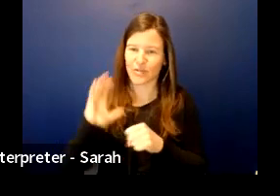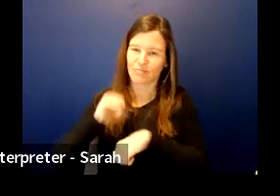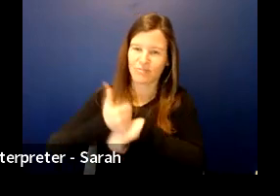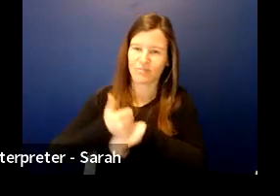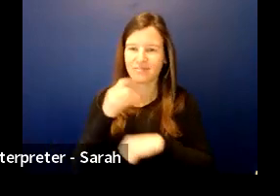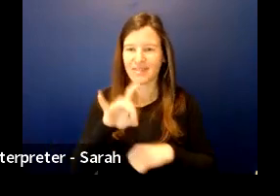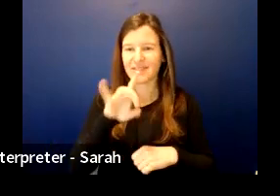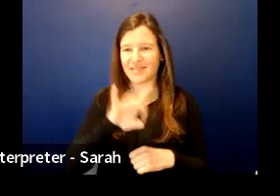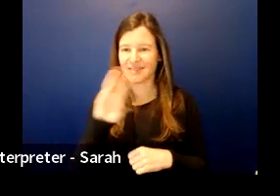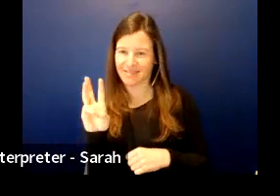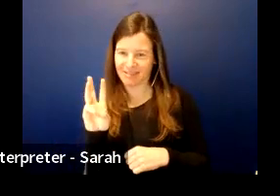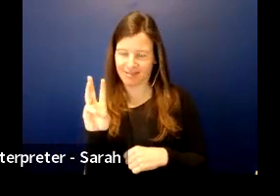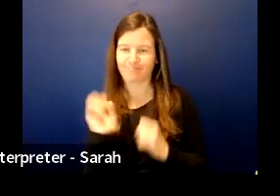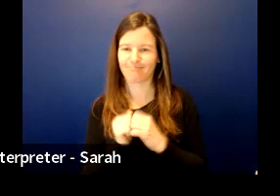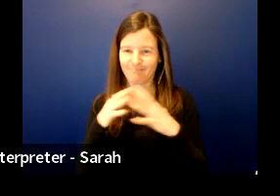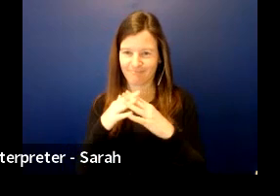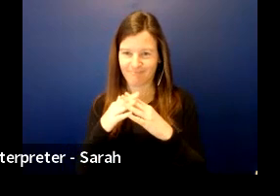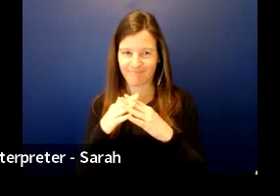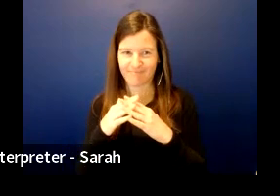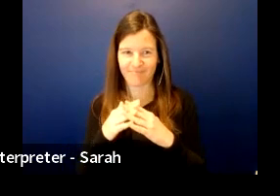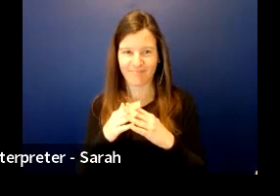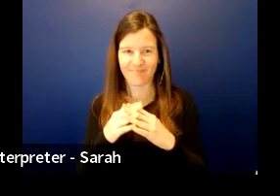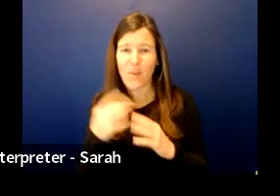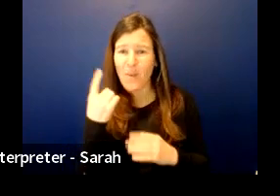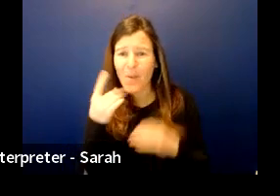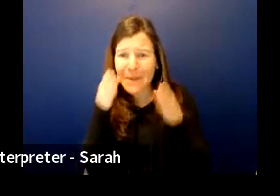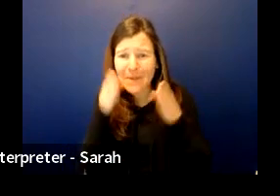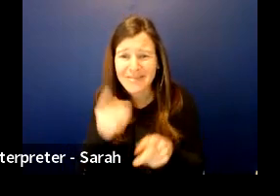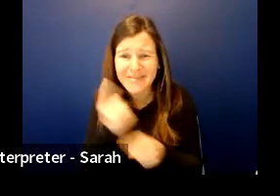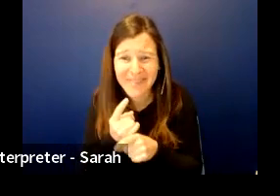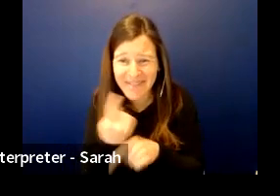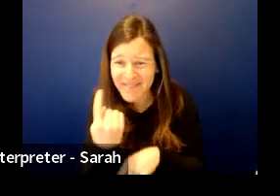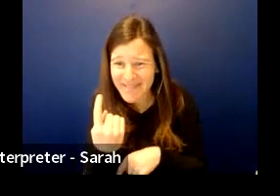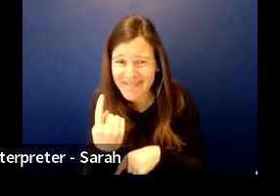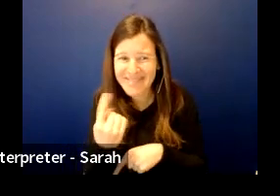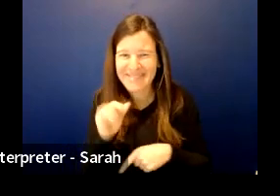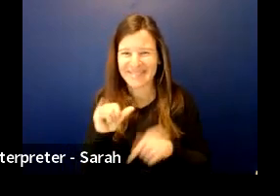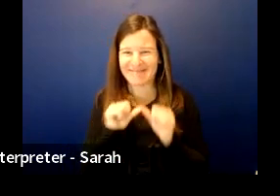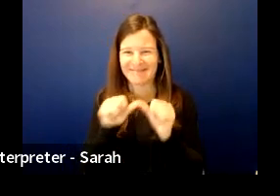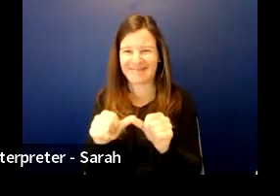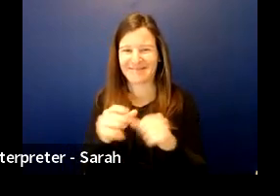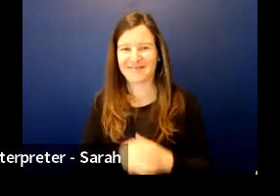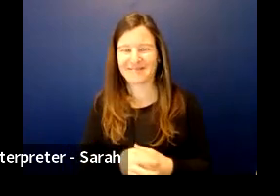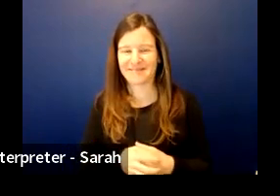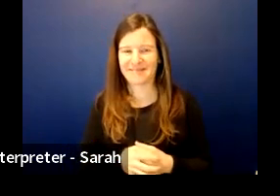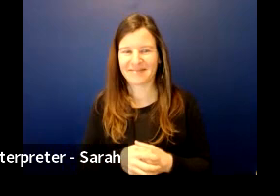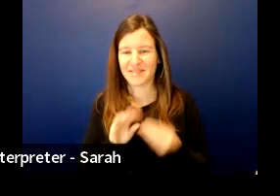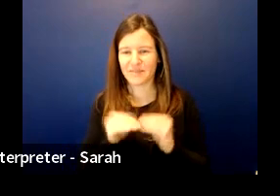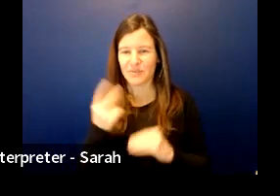1886. Oh, only one person got that right. Let's carry on. Question number